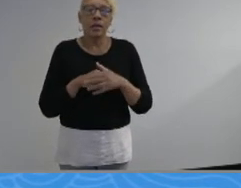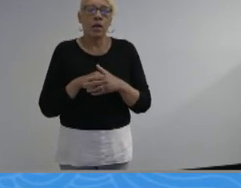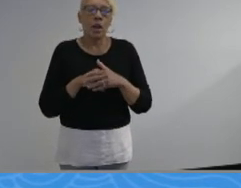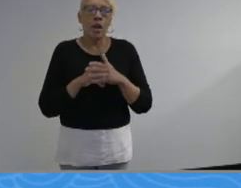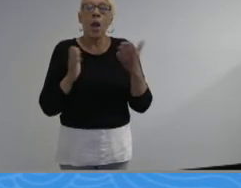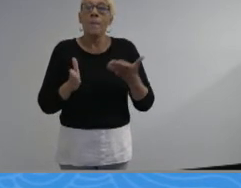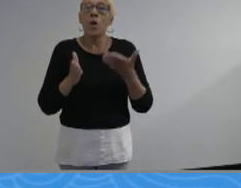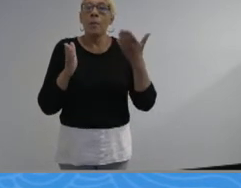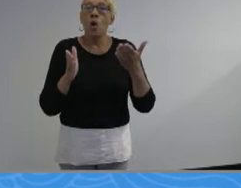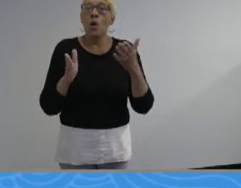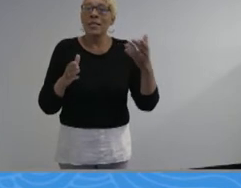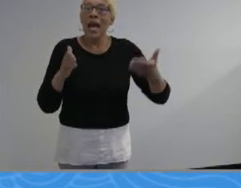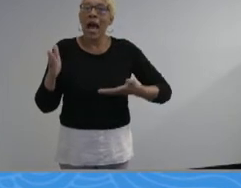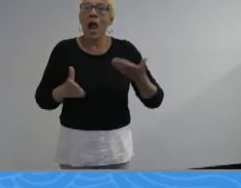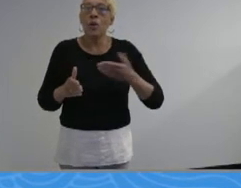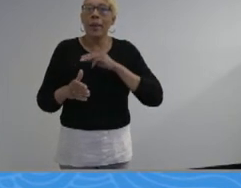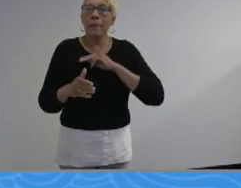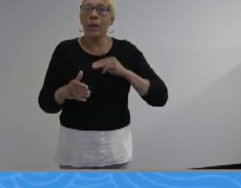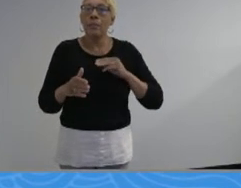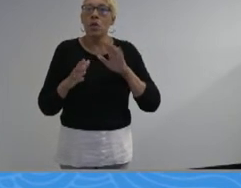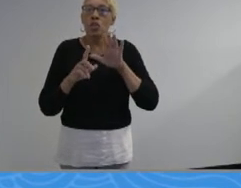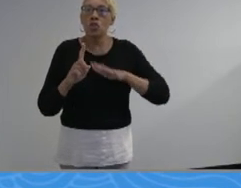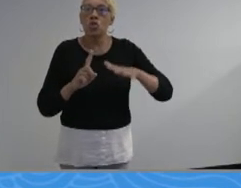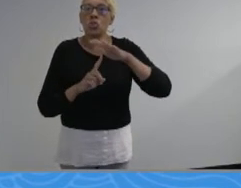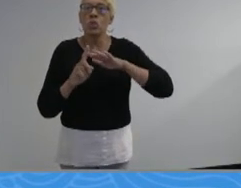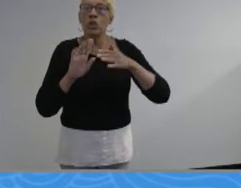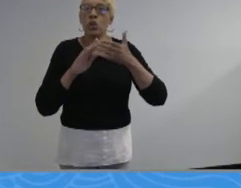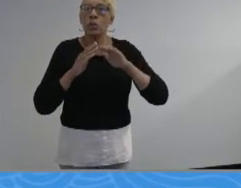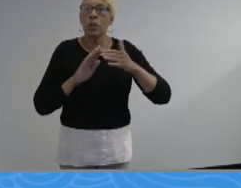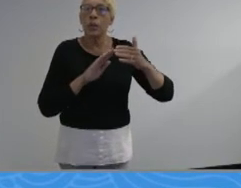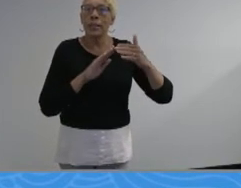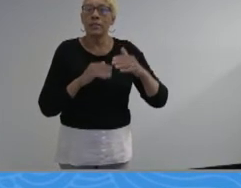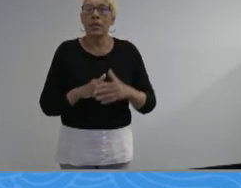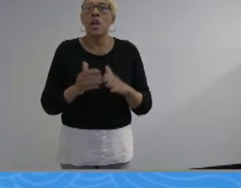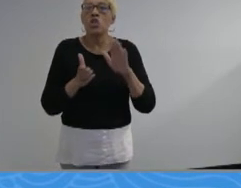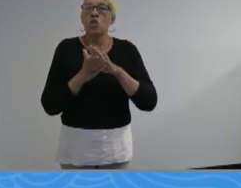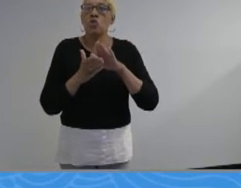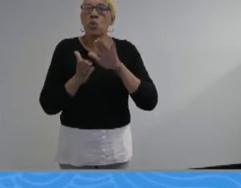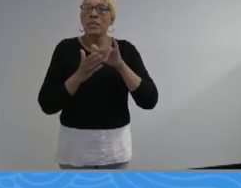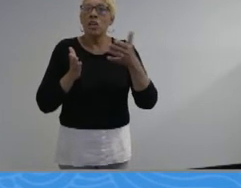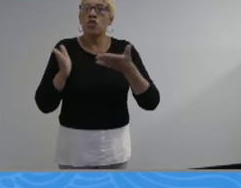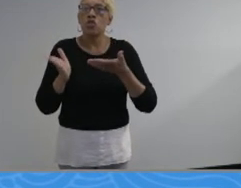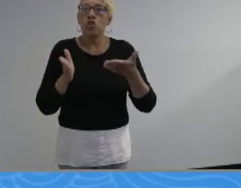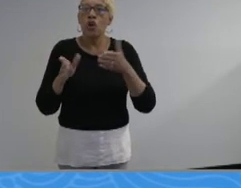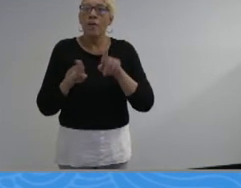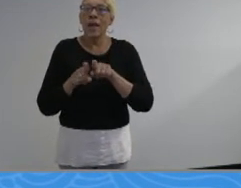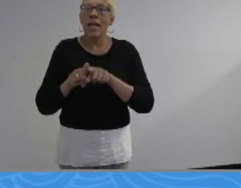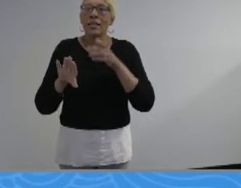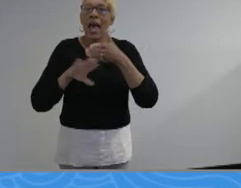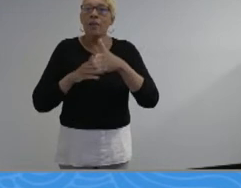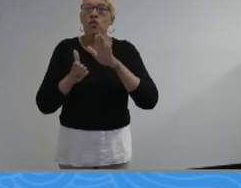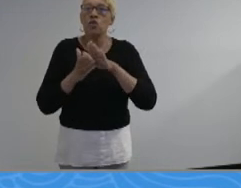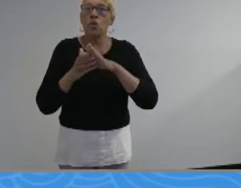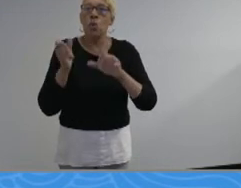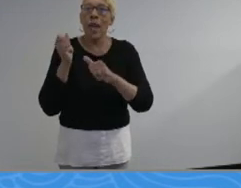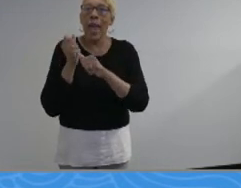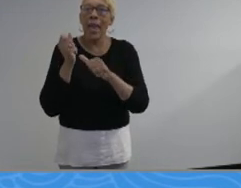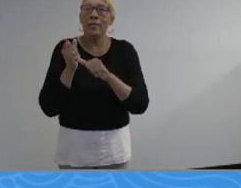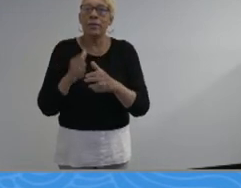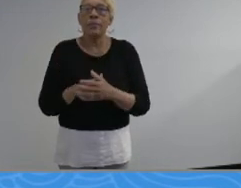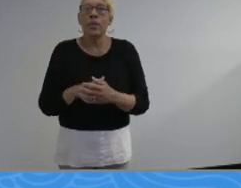propose hiring members for surrounding communities of the school to serve as after school aides,